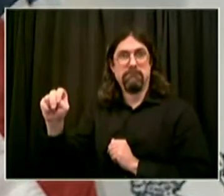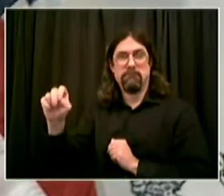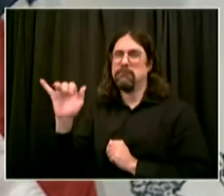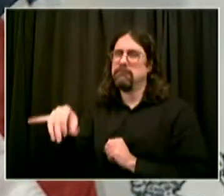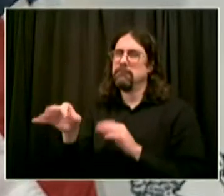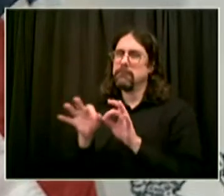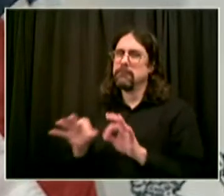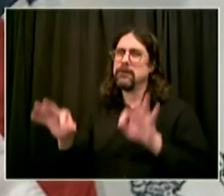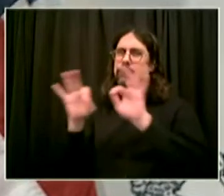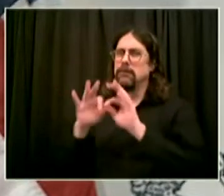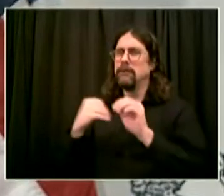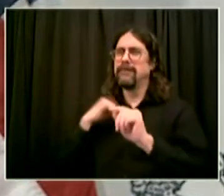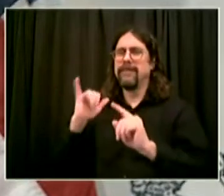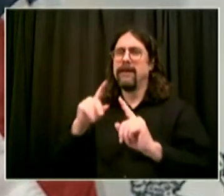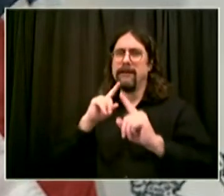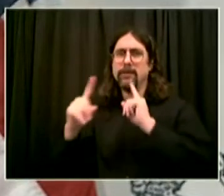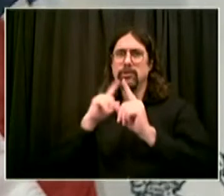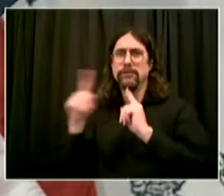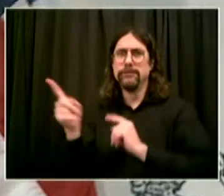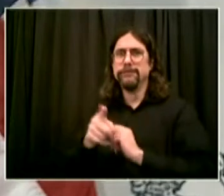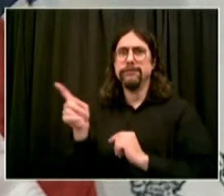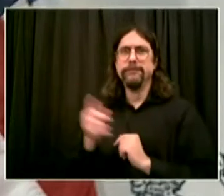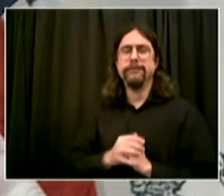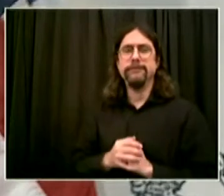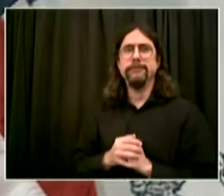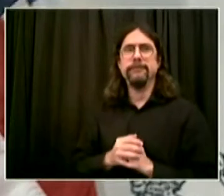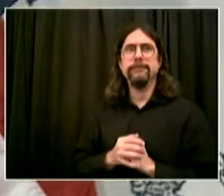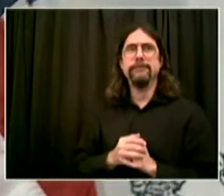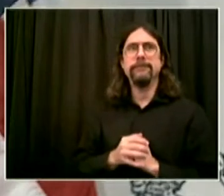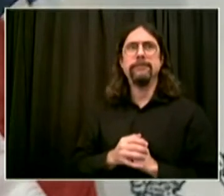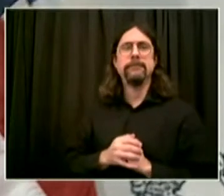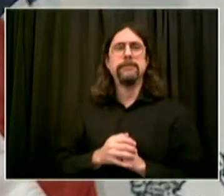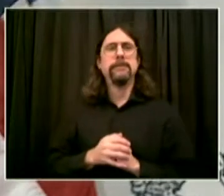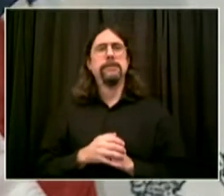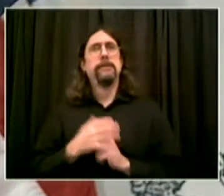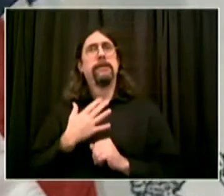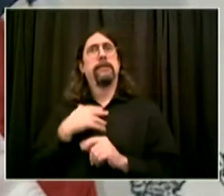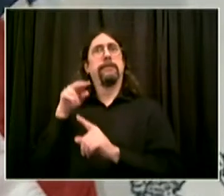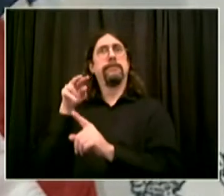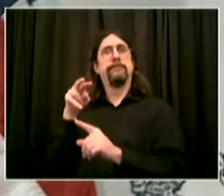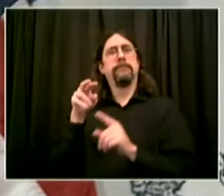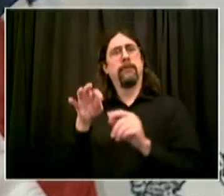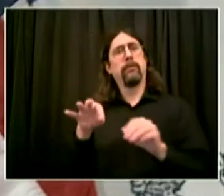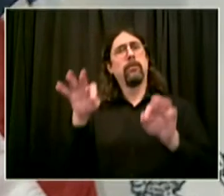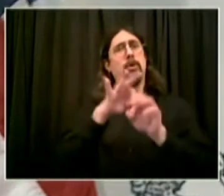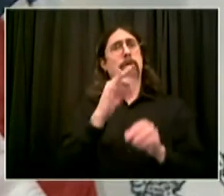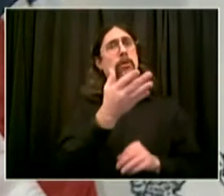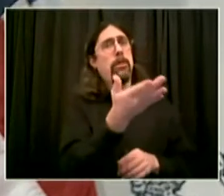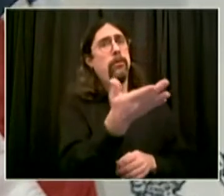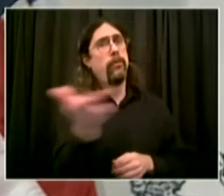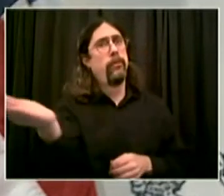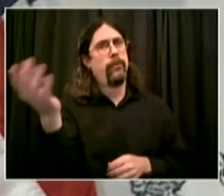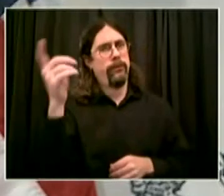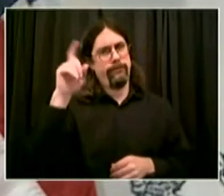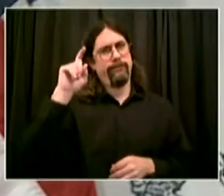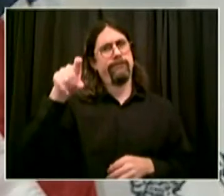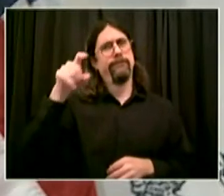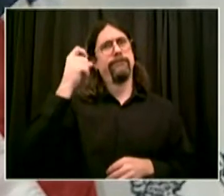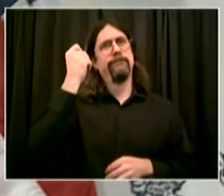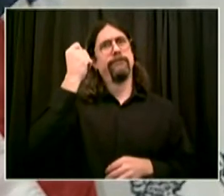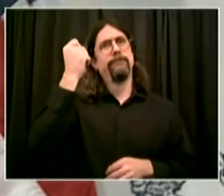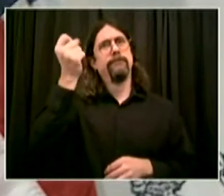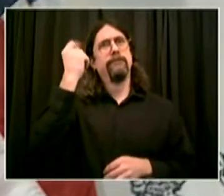expressed about the many challenges that day and night in the Bronx and the threat of violence. The commissioner has spoken about that. I've spoken about that